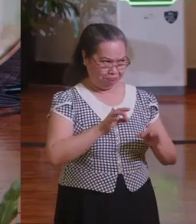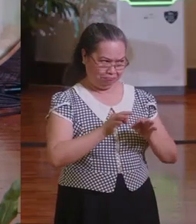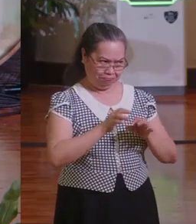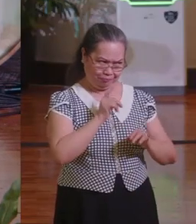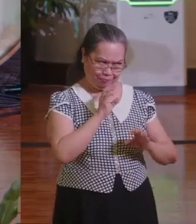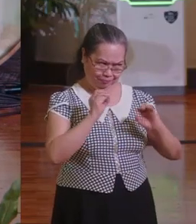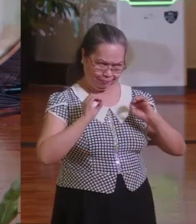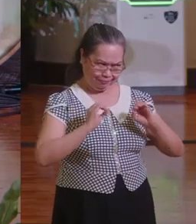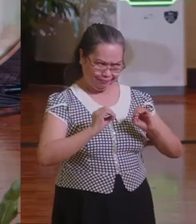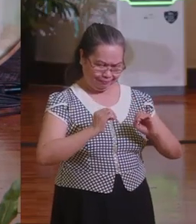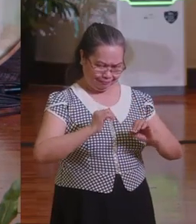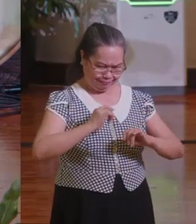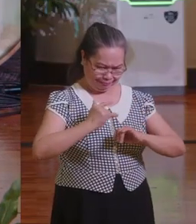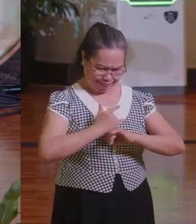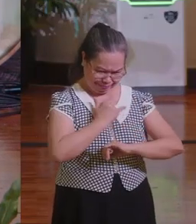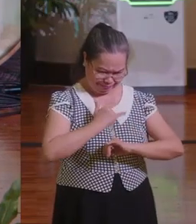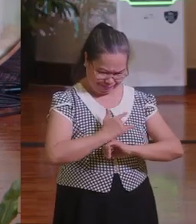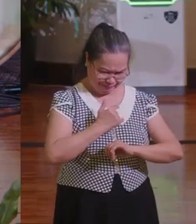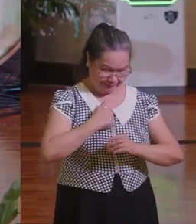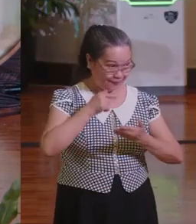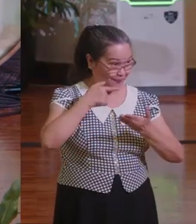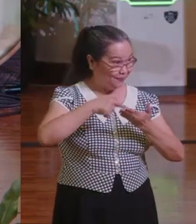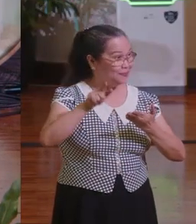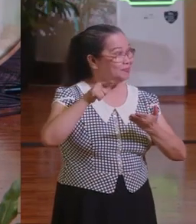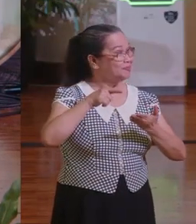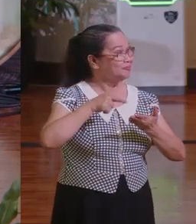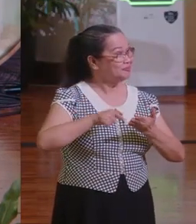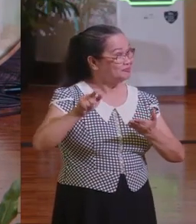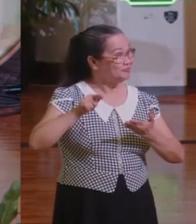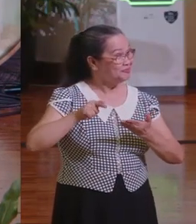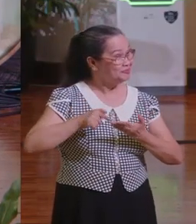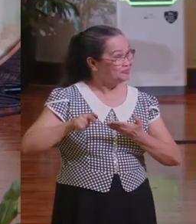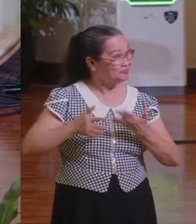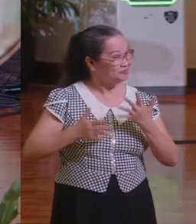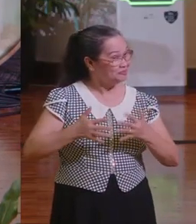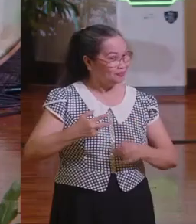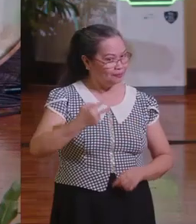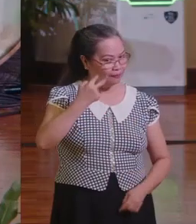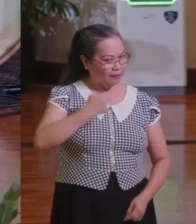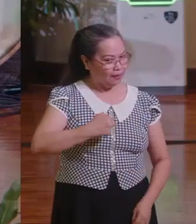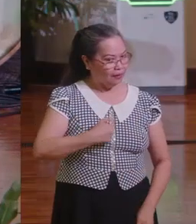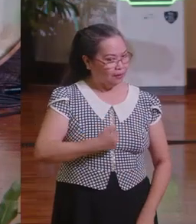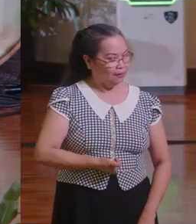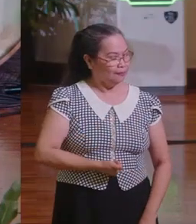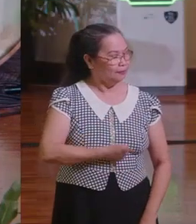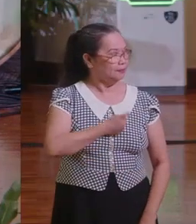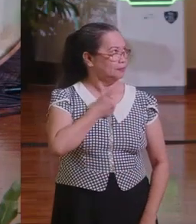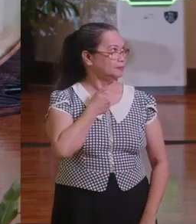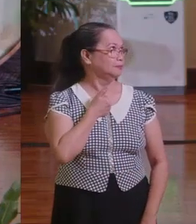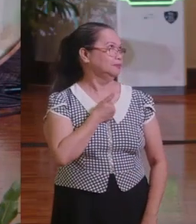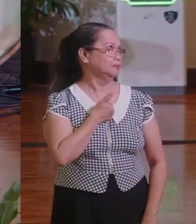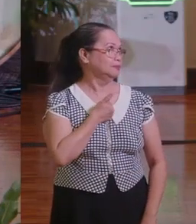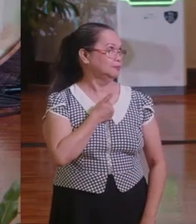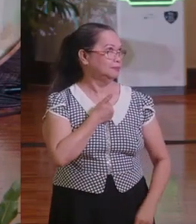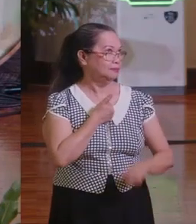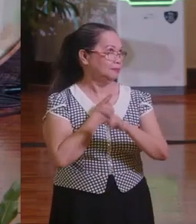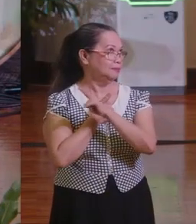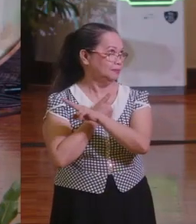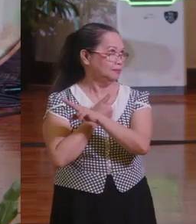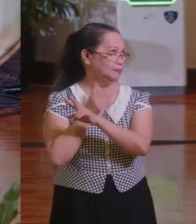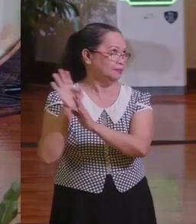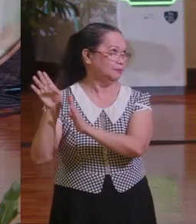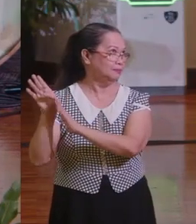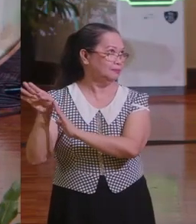himself. Ito ang check para makita, sapagkat baka nakikita natin ang ating sarili versus yung ating tinutulungan